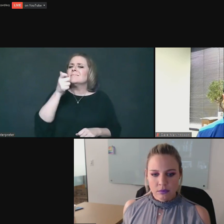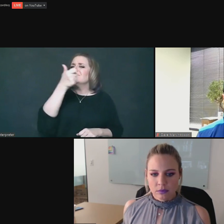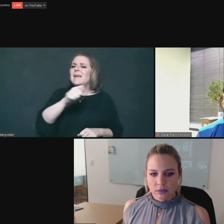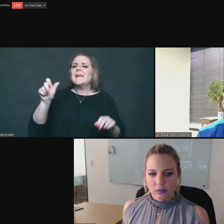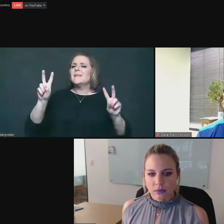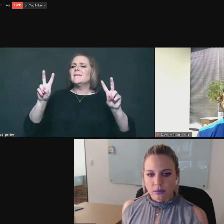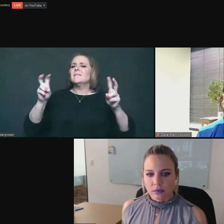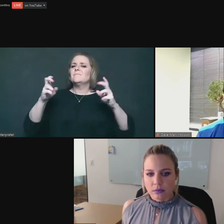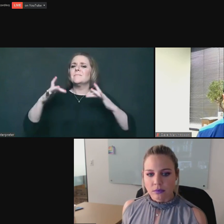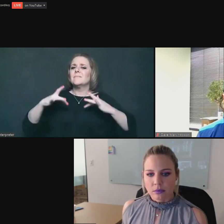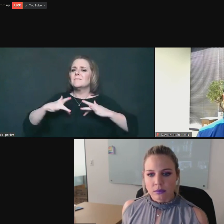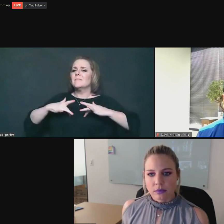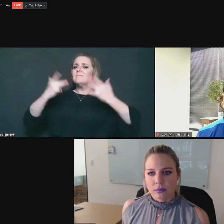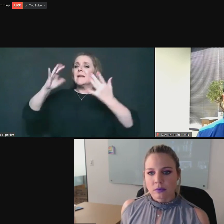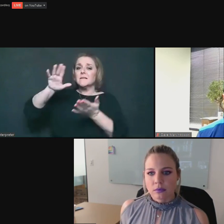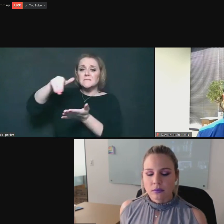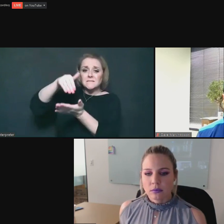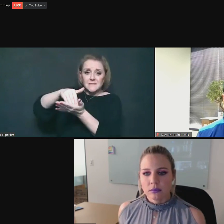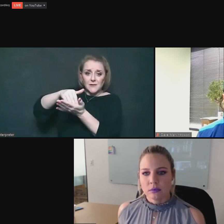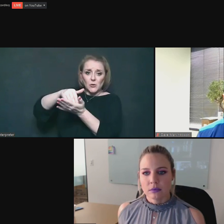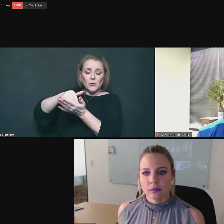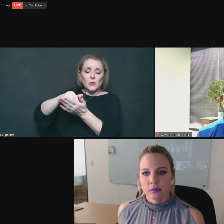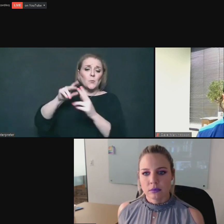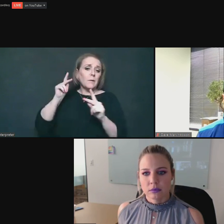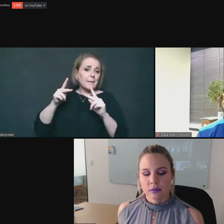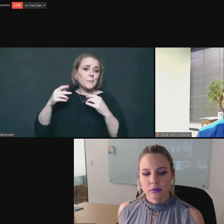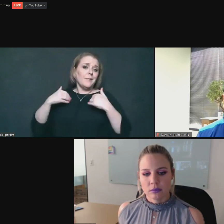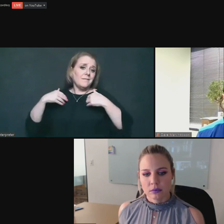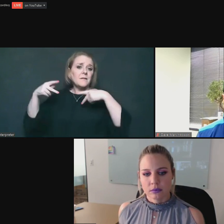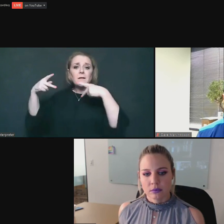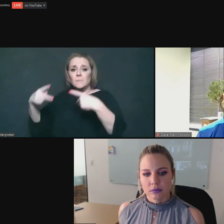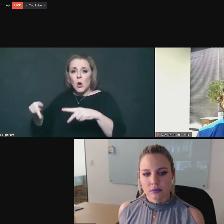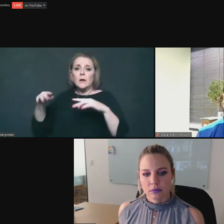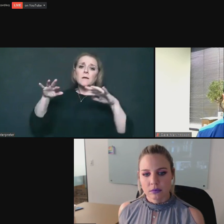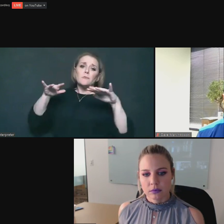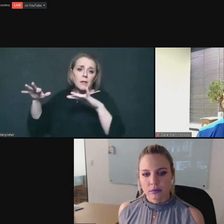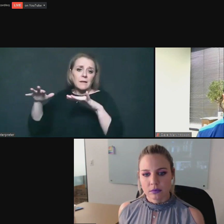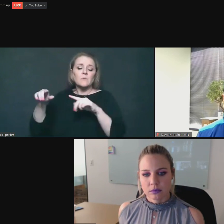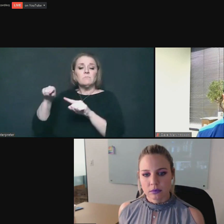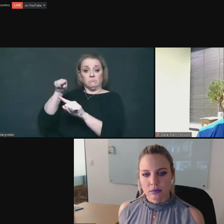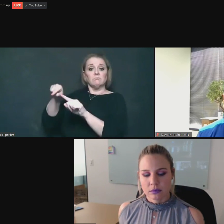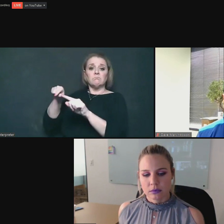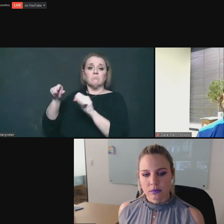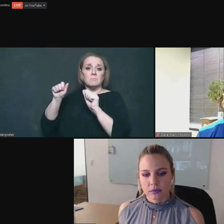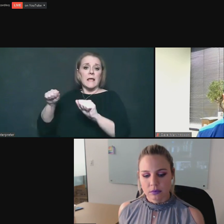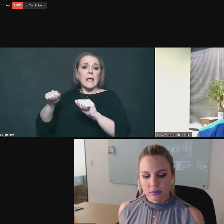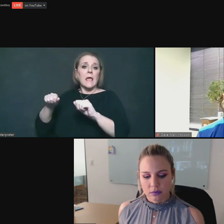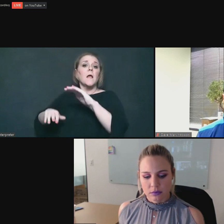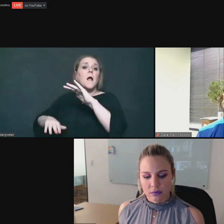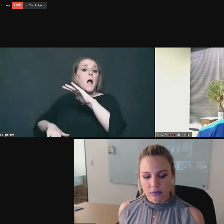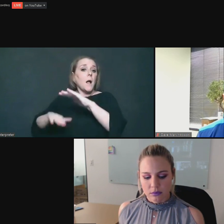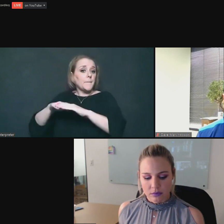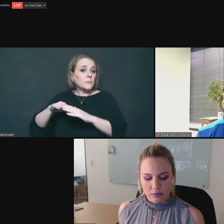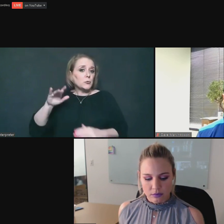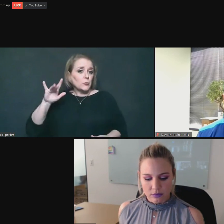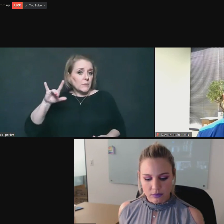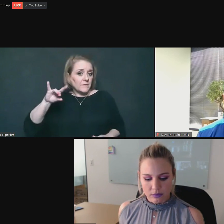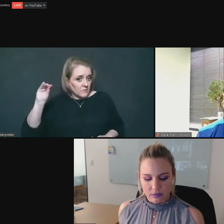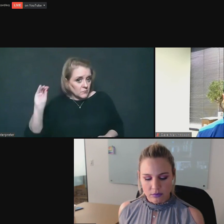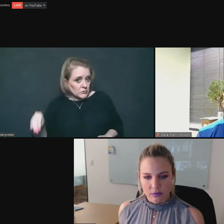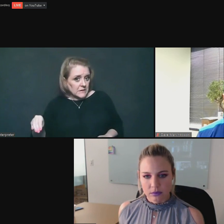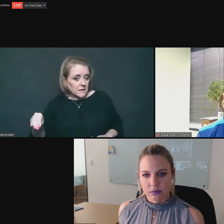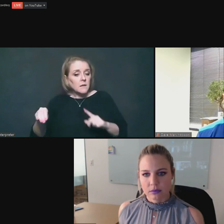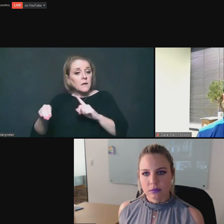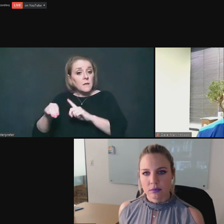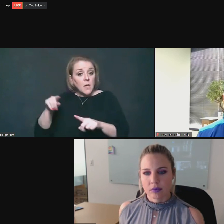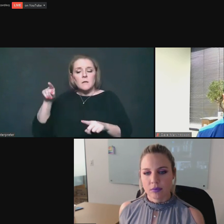that would house these type of gatherings. Okay. They have to qualify under the guidelines